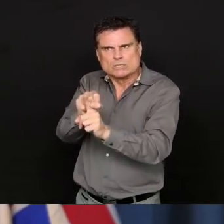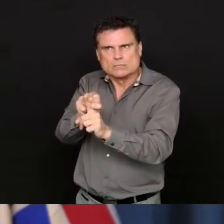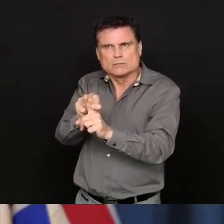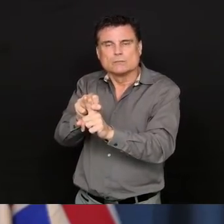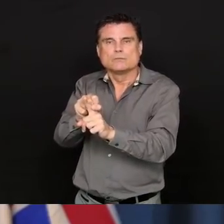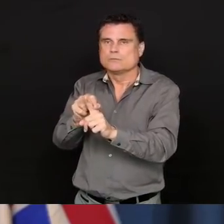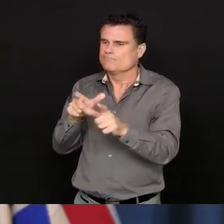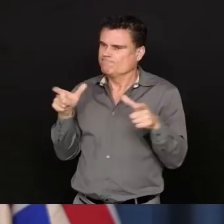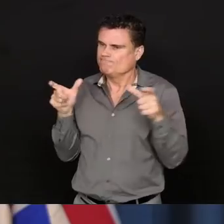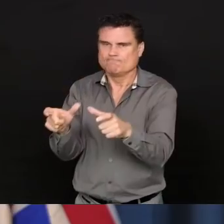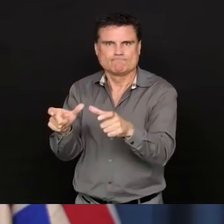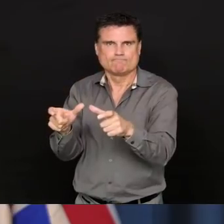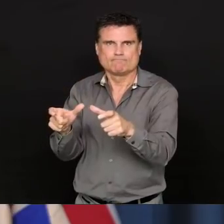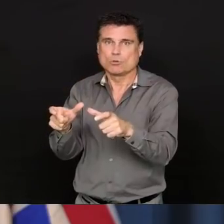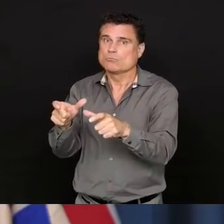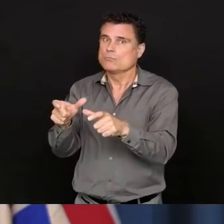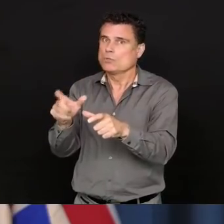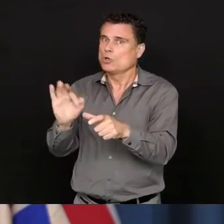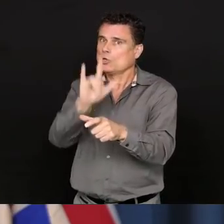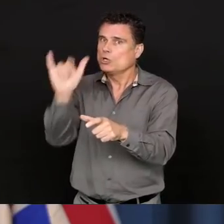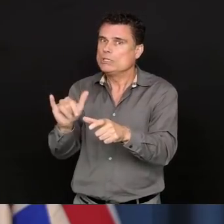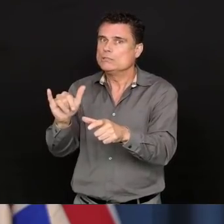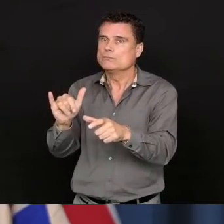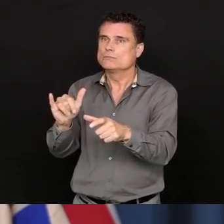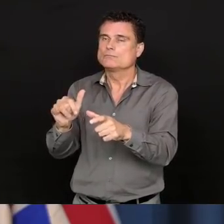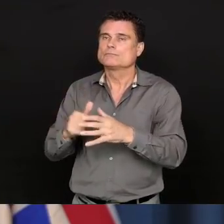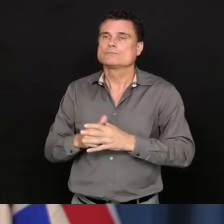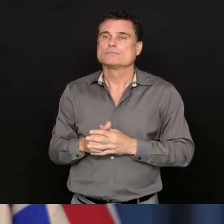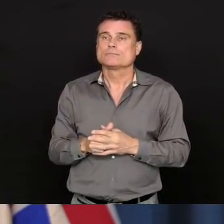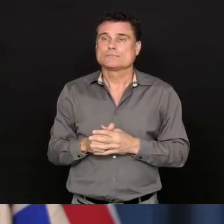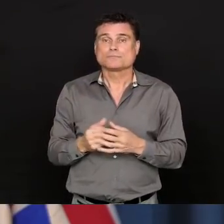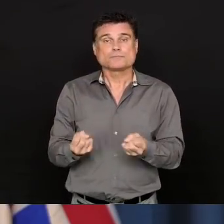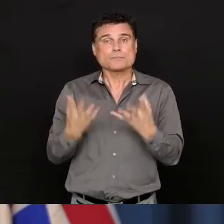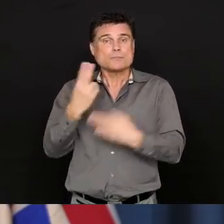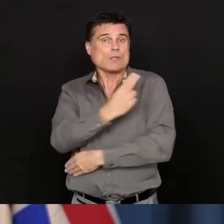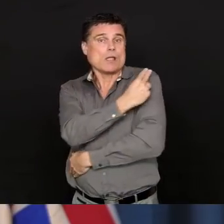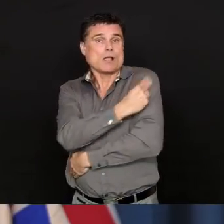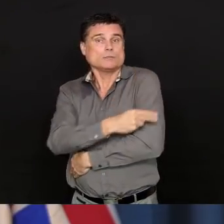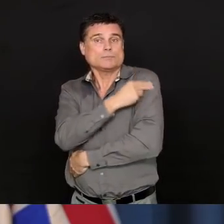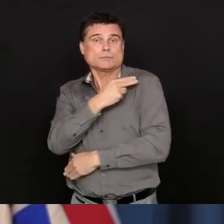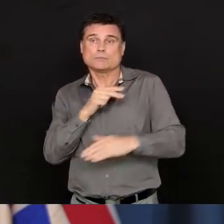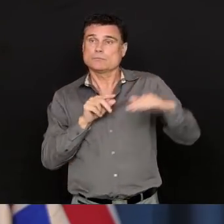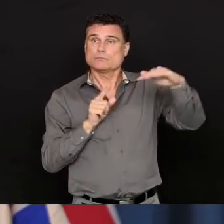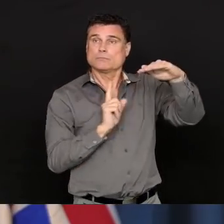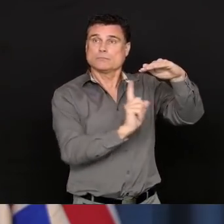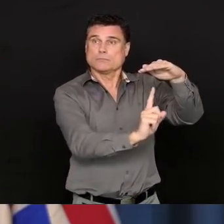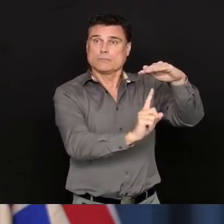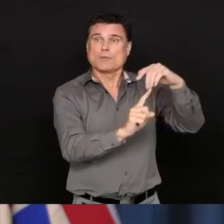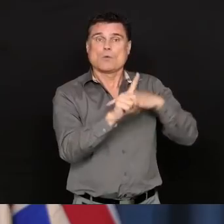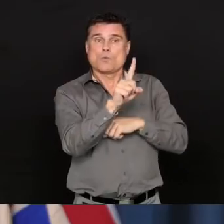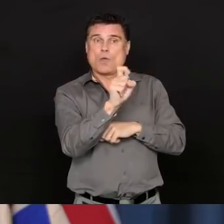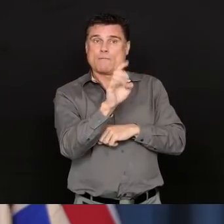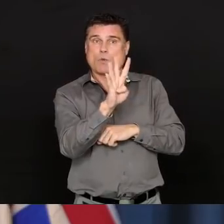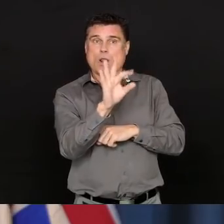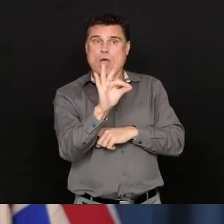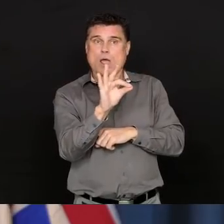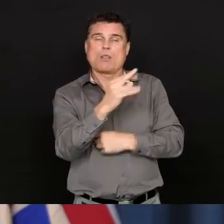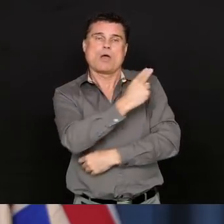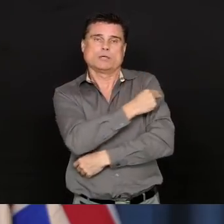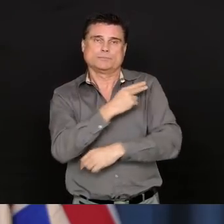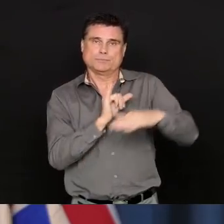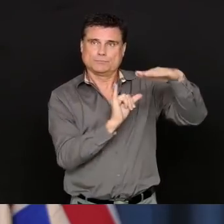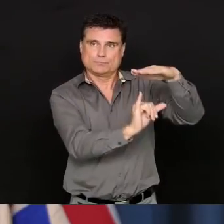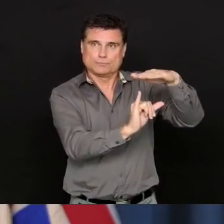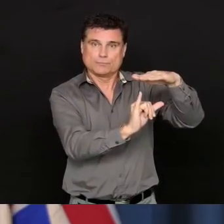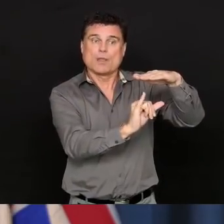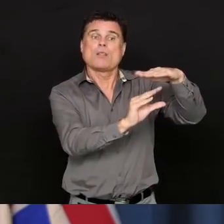We have 149 people who are hospitalized with COVID-19 in BC today, including 68 people